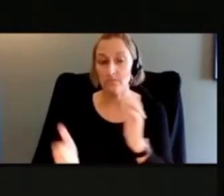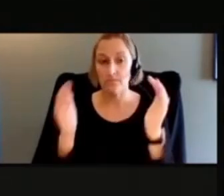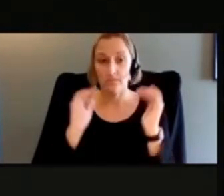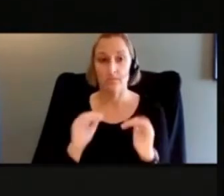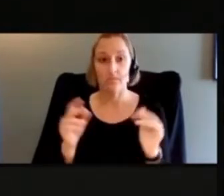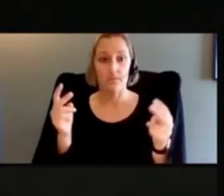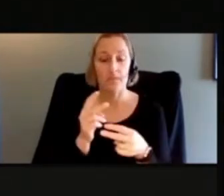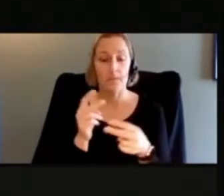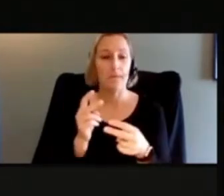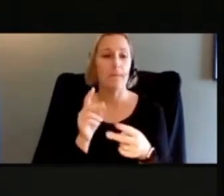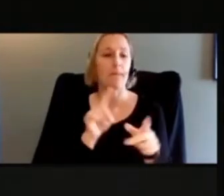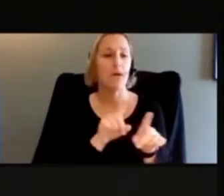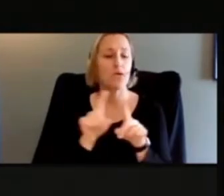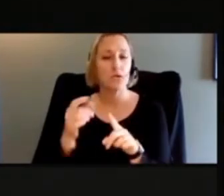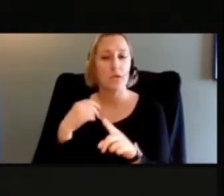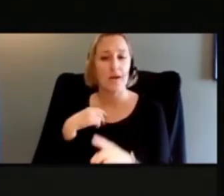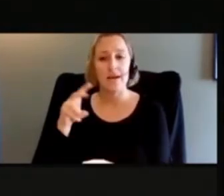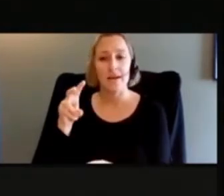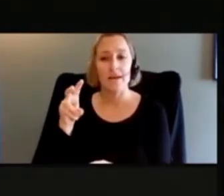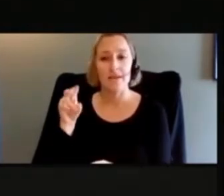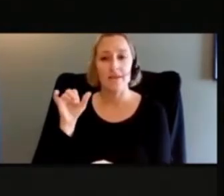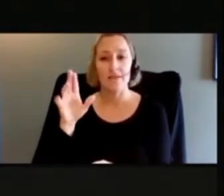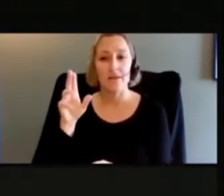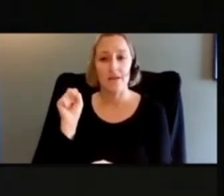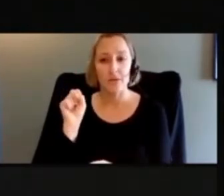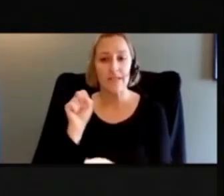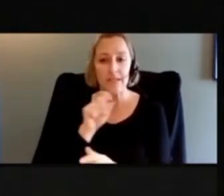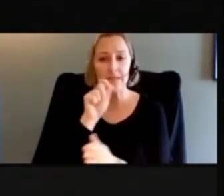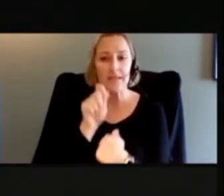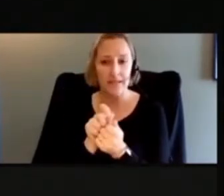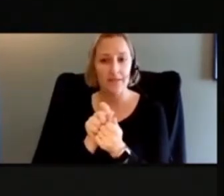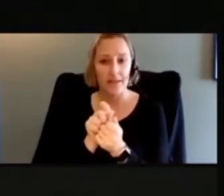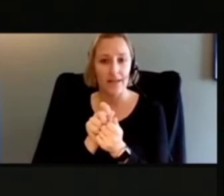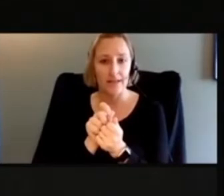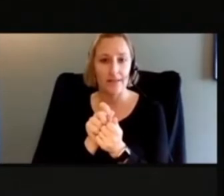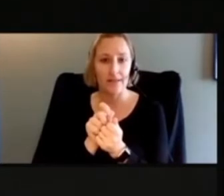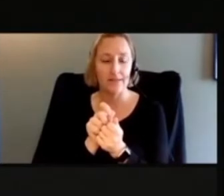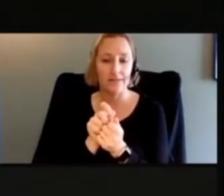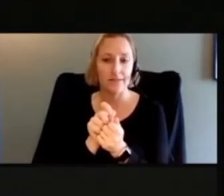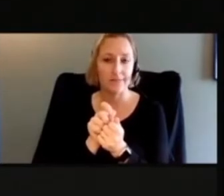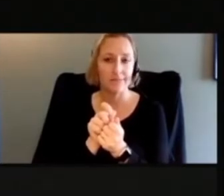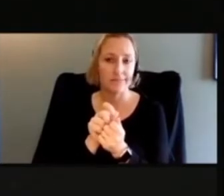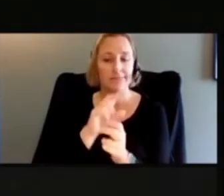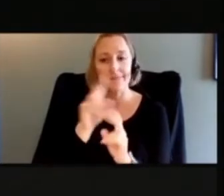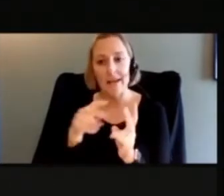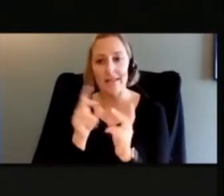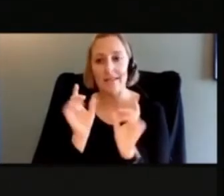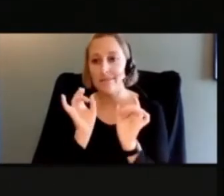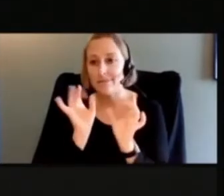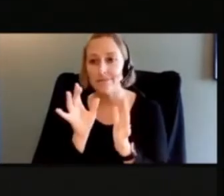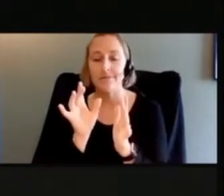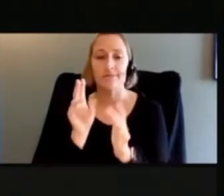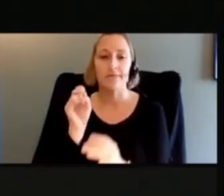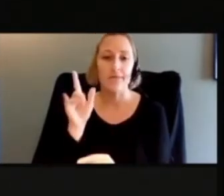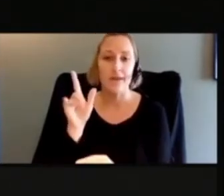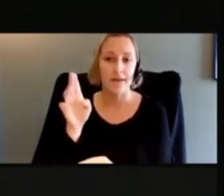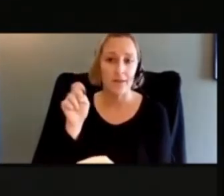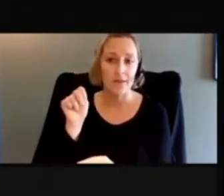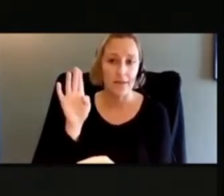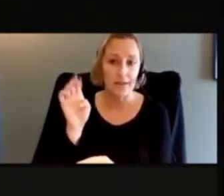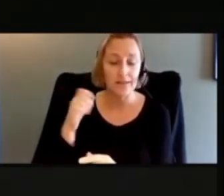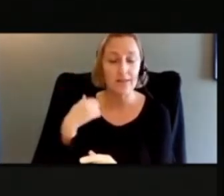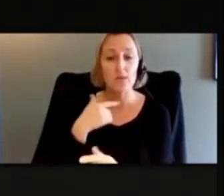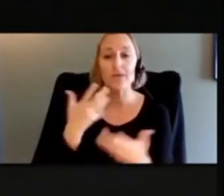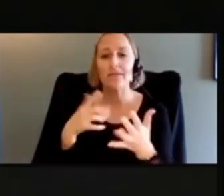So there's also virus-specific sources of violence, right? So we talked about in our article in